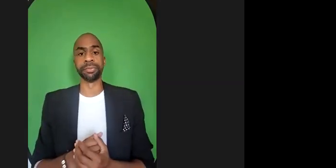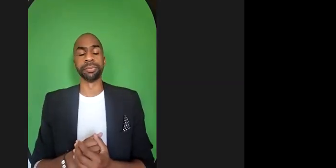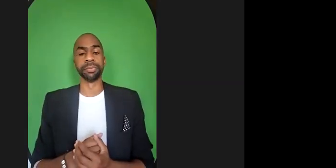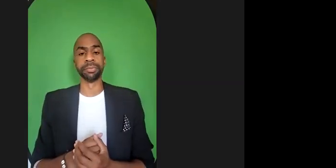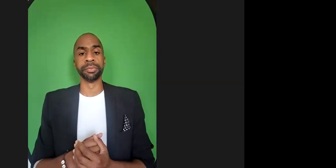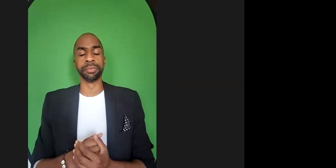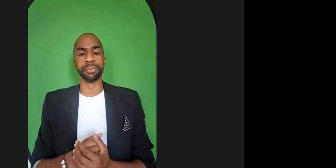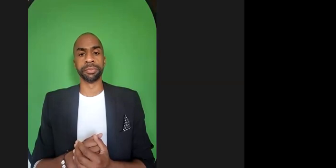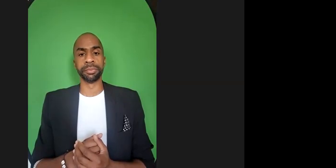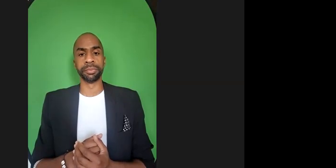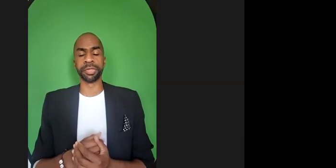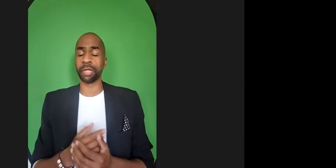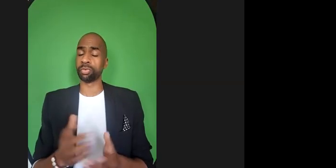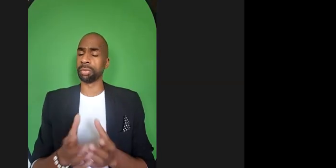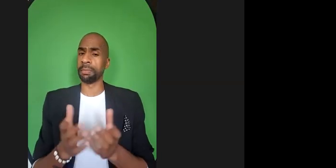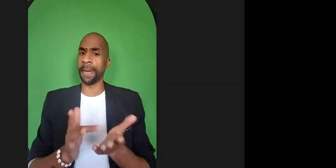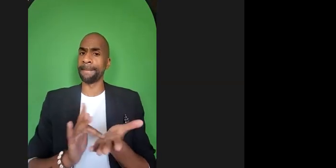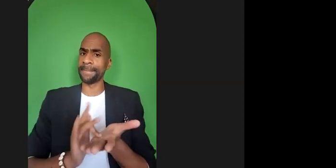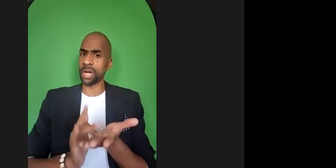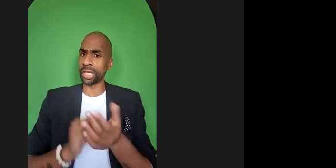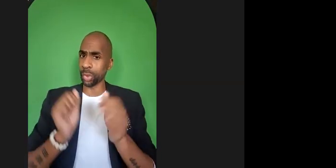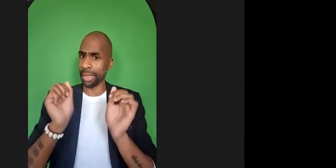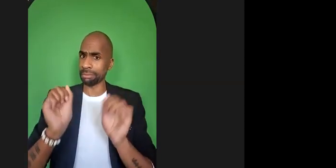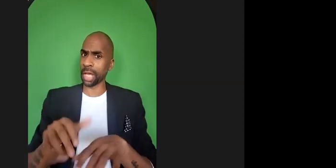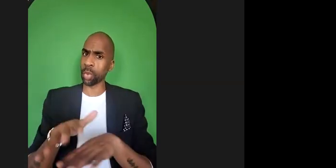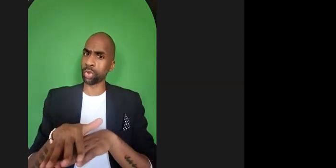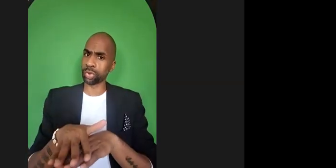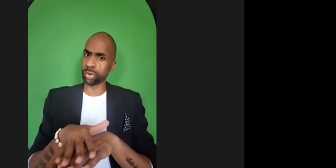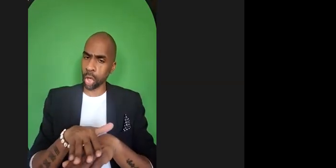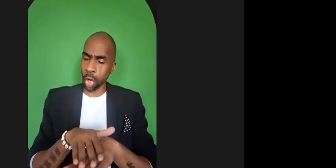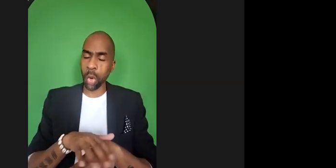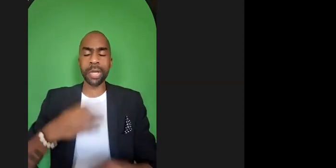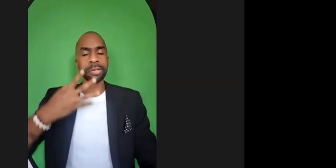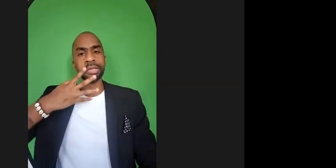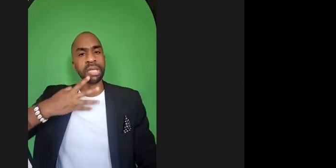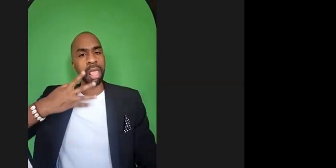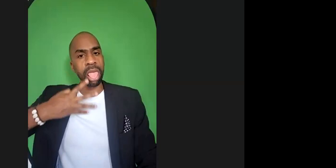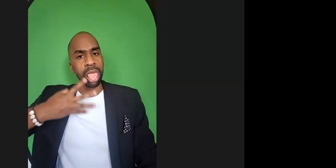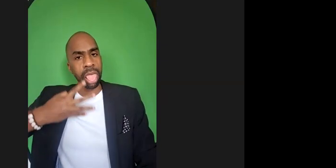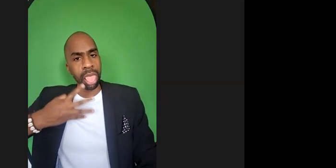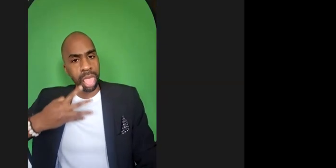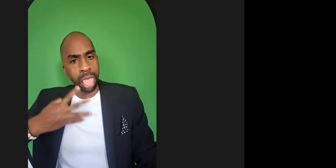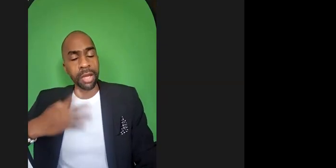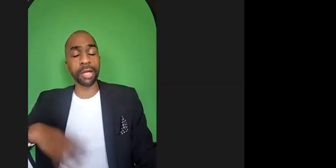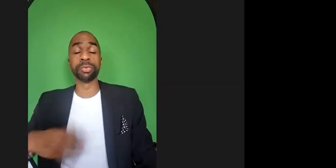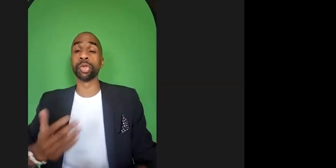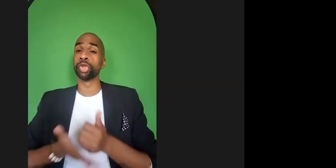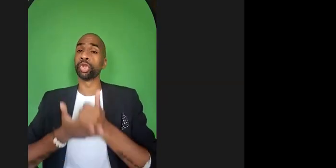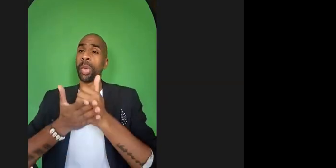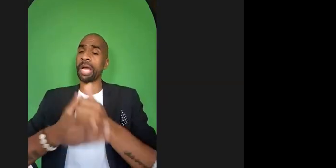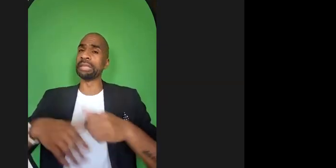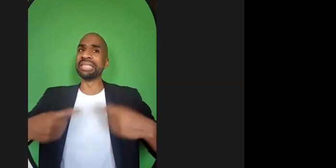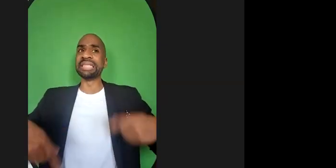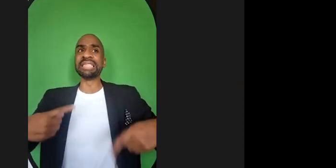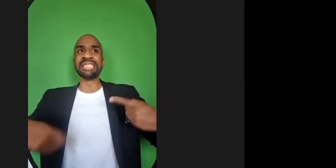you mentioned, medications to decrease the saliva, to help with anxiety, to help with any